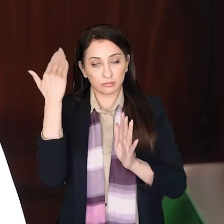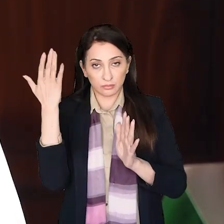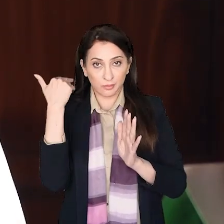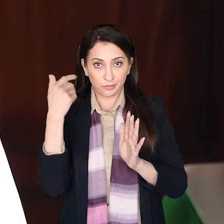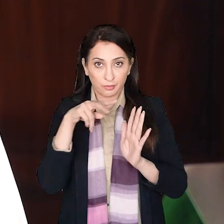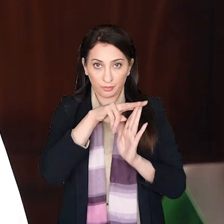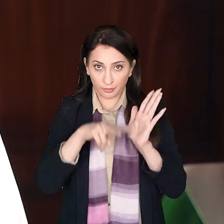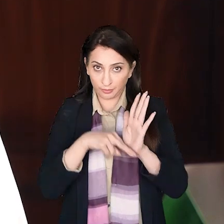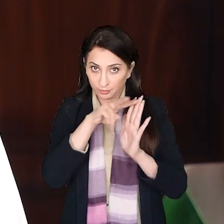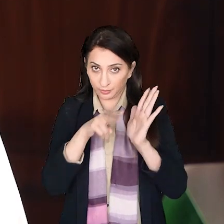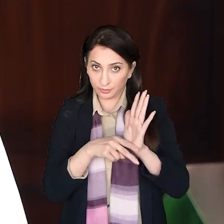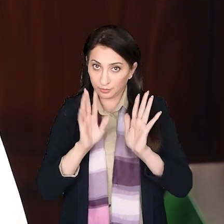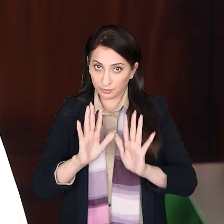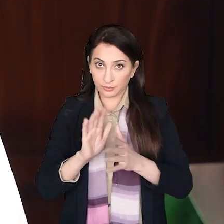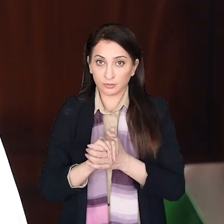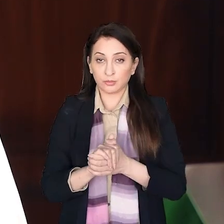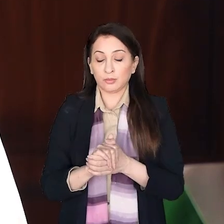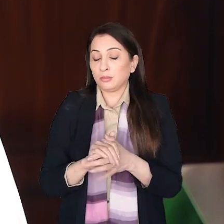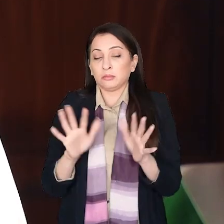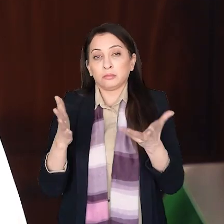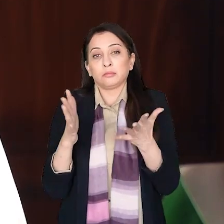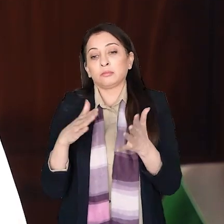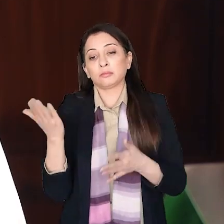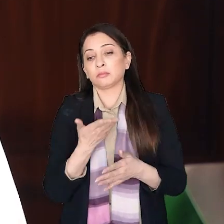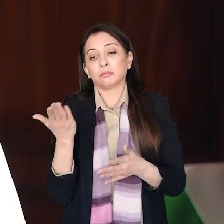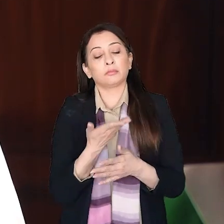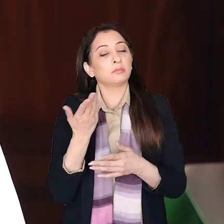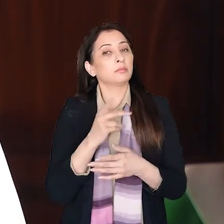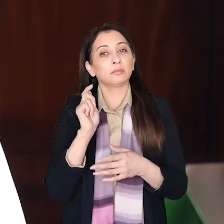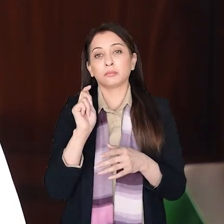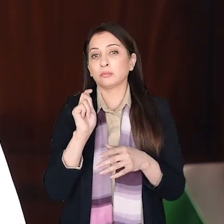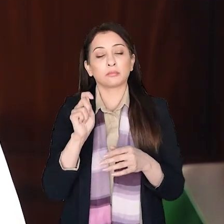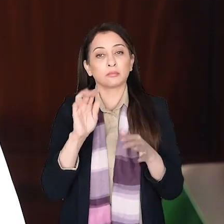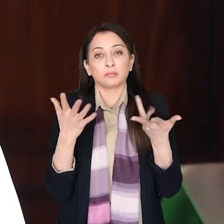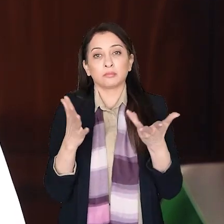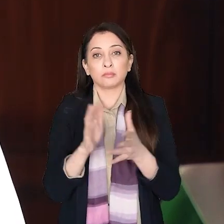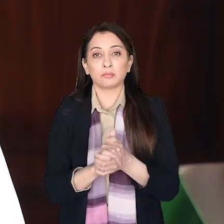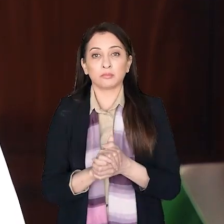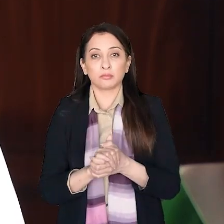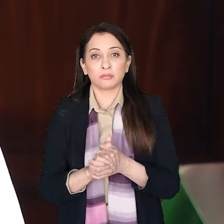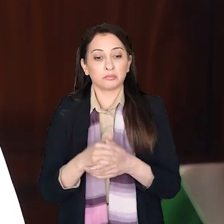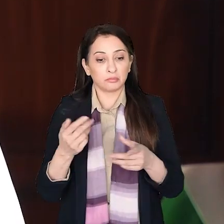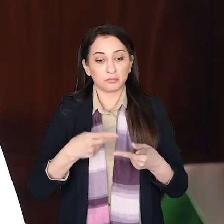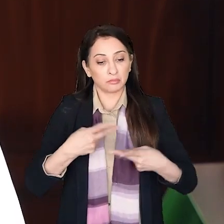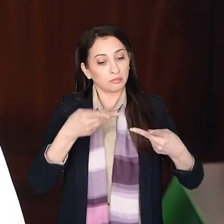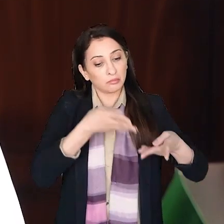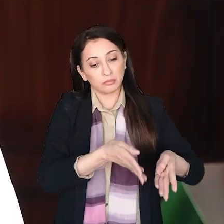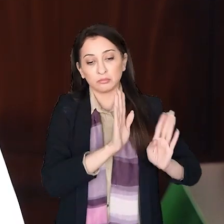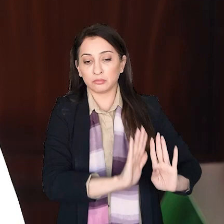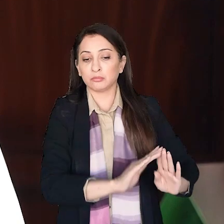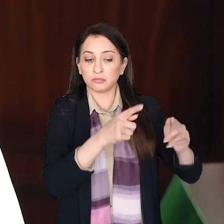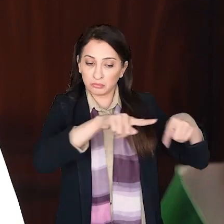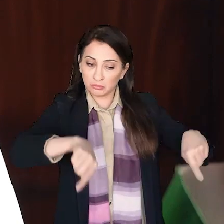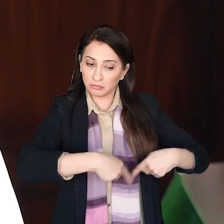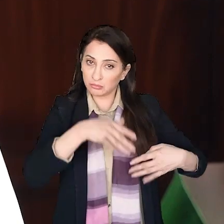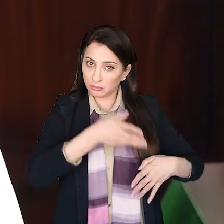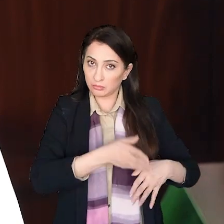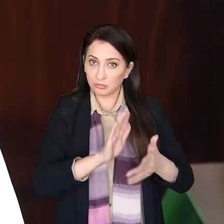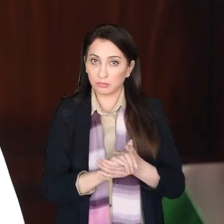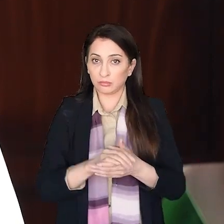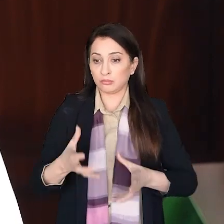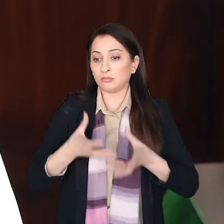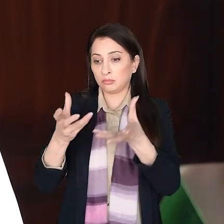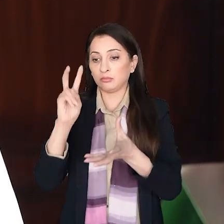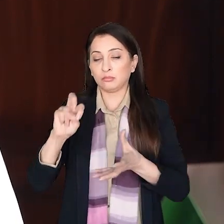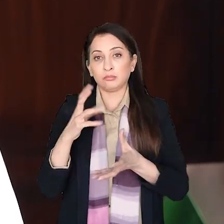years ago, we couldn't take initiative, we couldn't beat the price, and they stayed in the domestic market, which led to an oversupply,